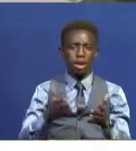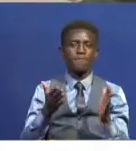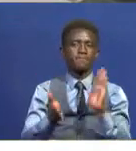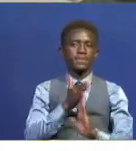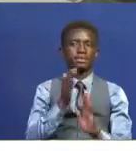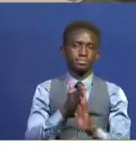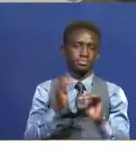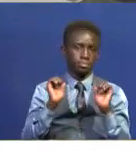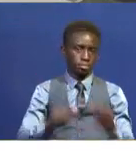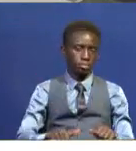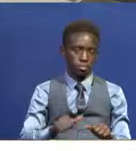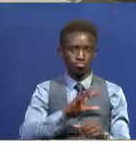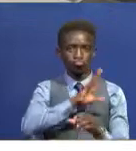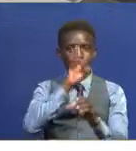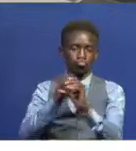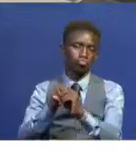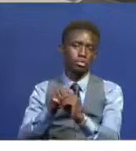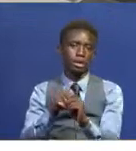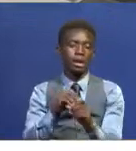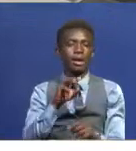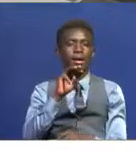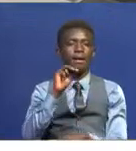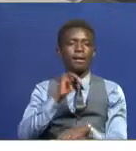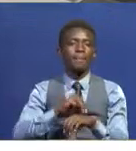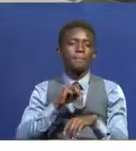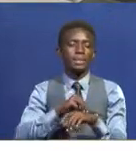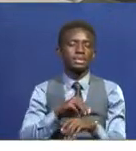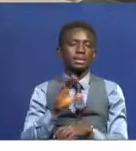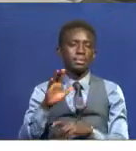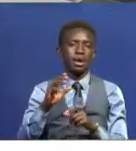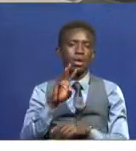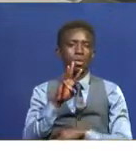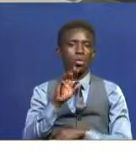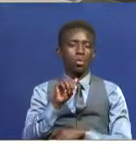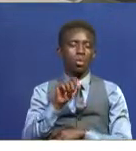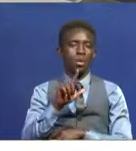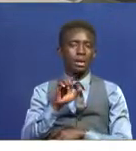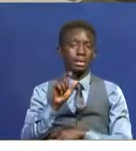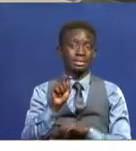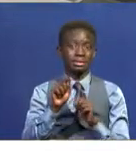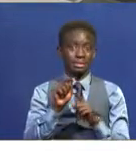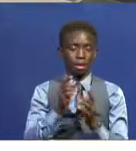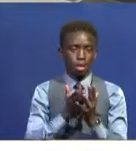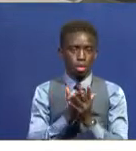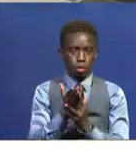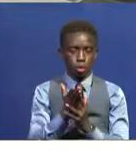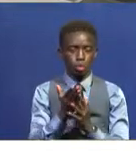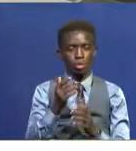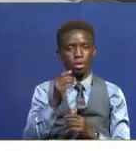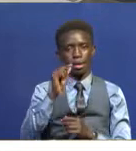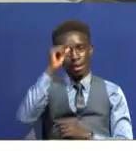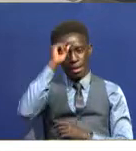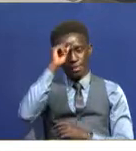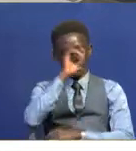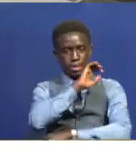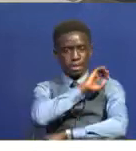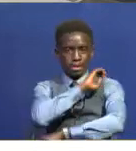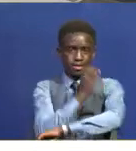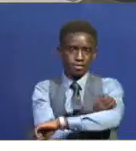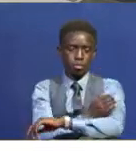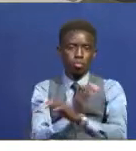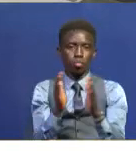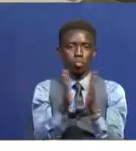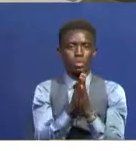your M-Pesa wallet, for instance. And this has been through the efforts of government and more so the Central Bank of